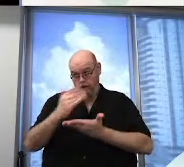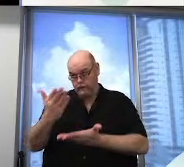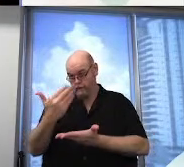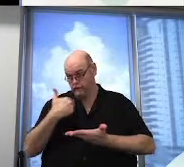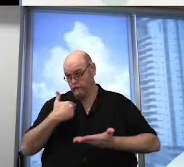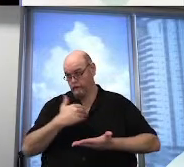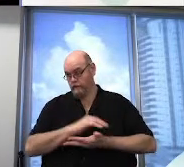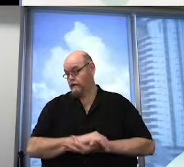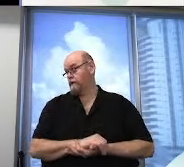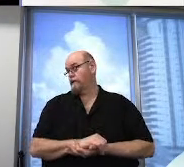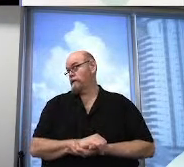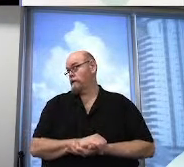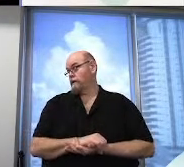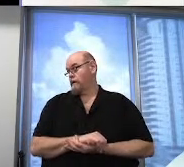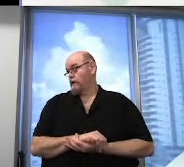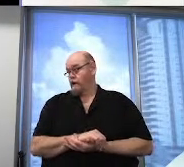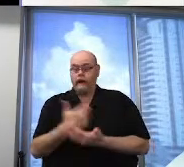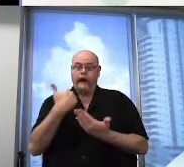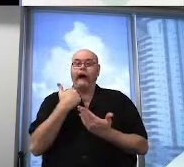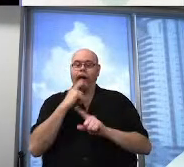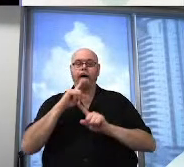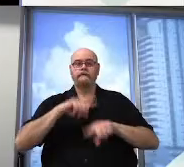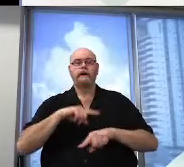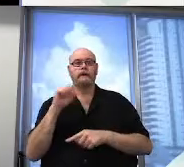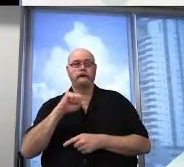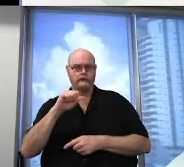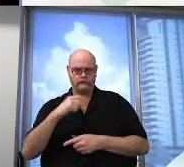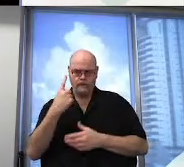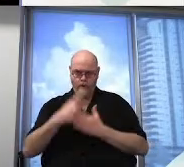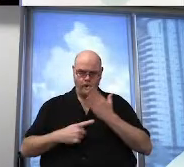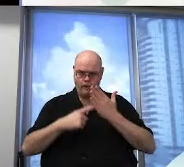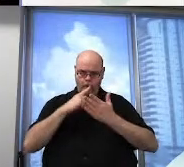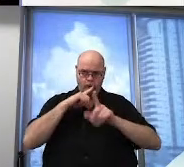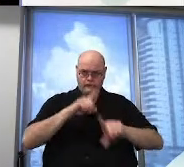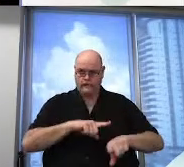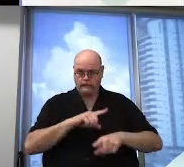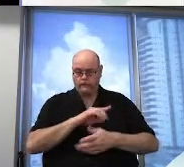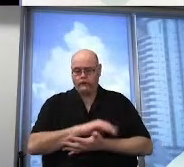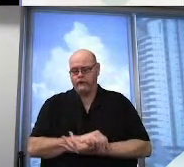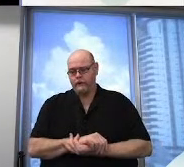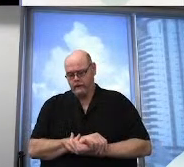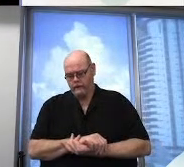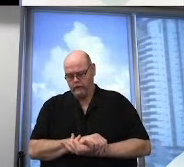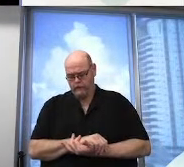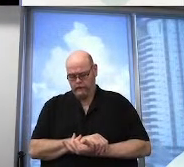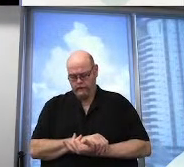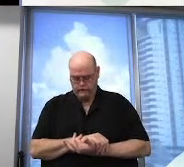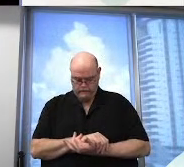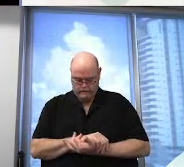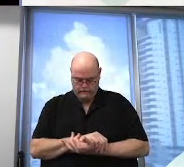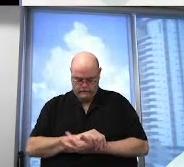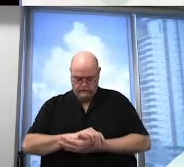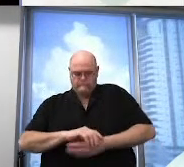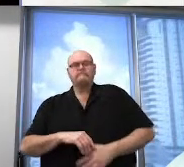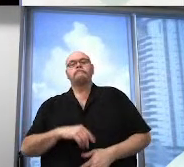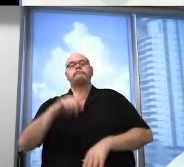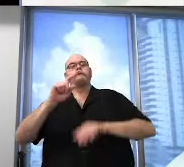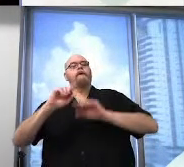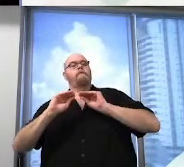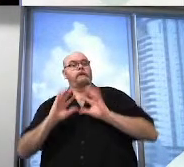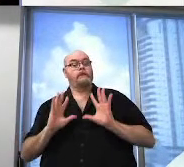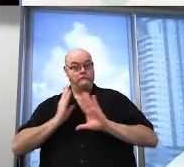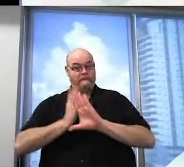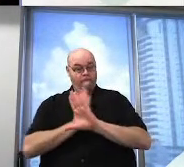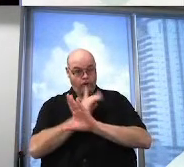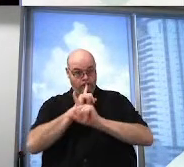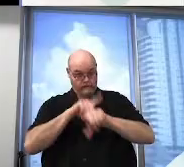that. and I do have an answer for that. What is the answer? One of the things we have to be clear